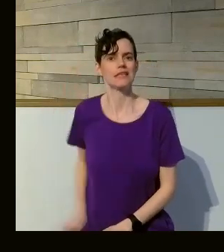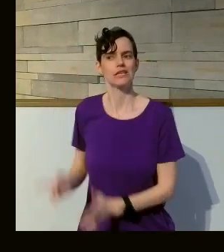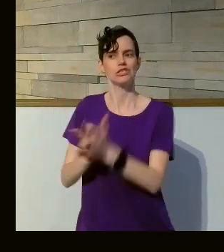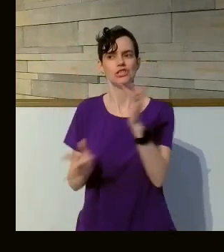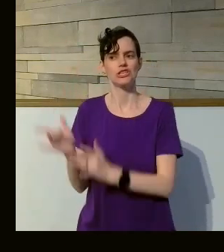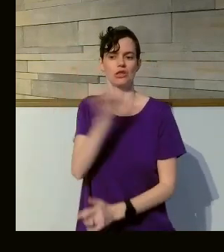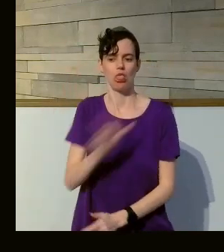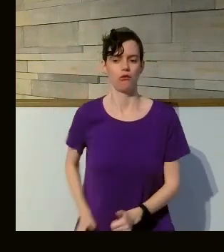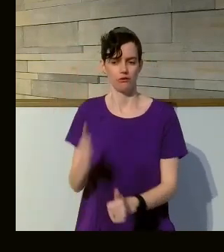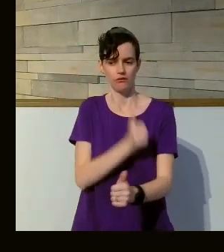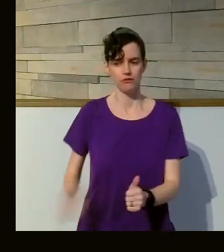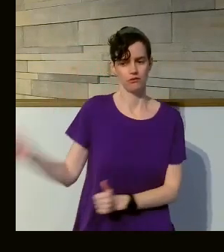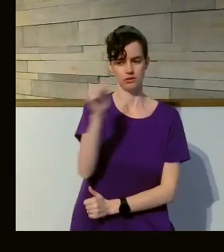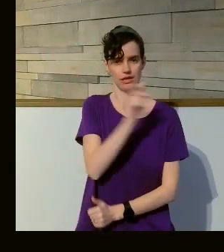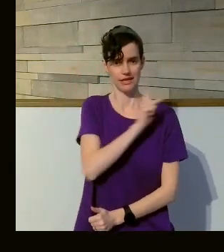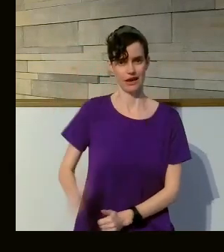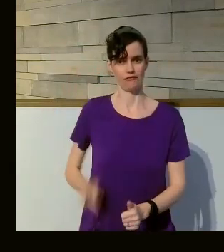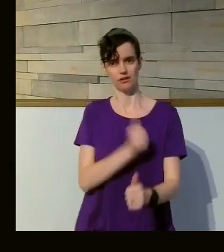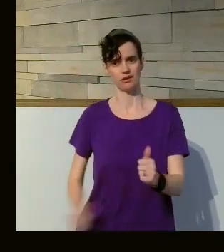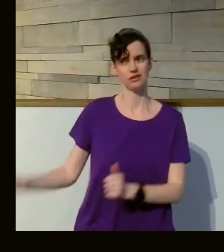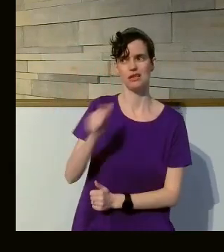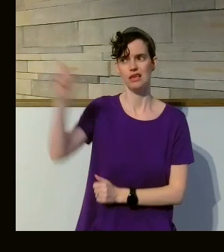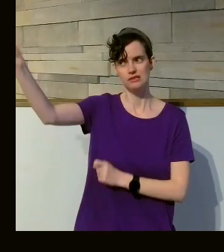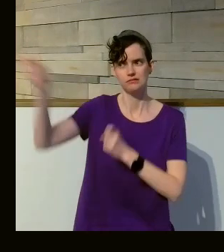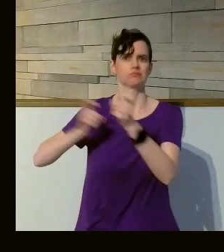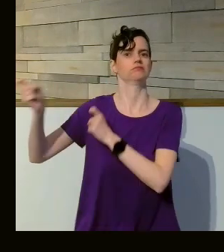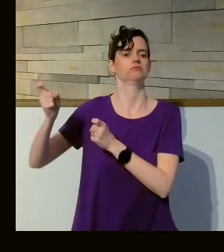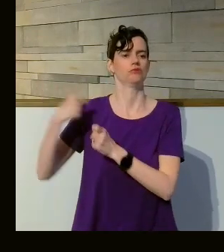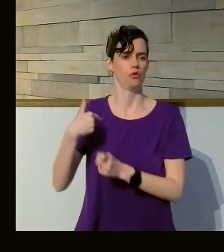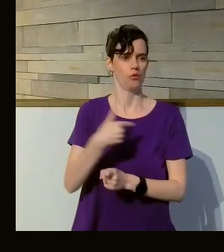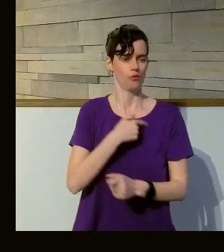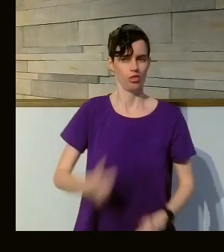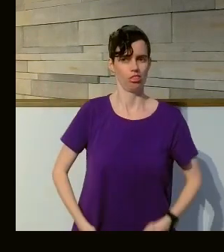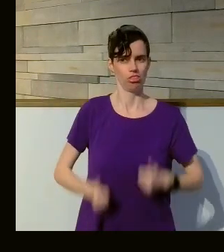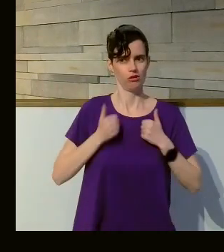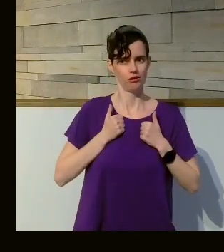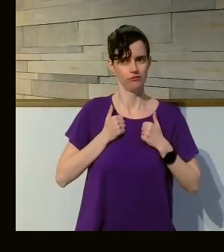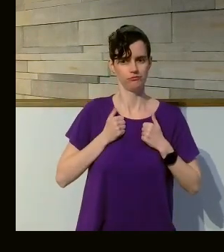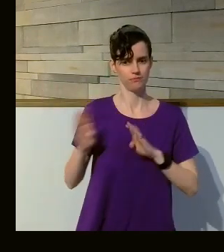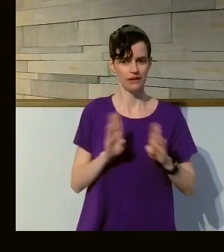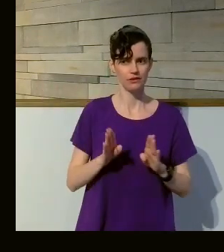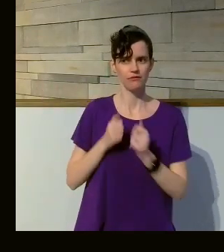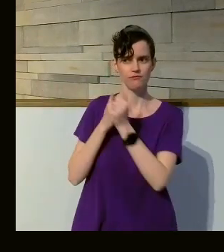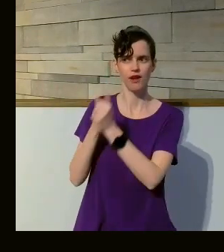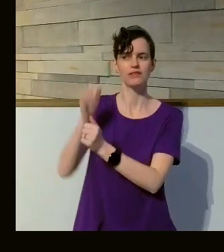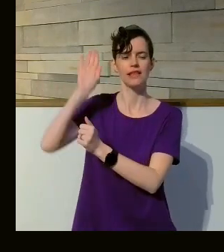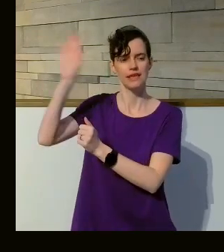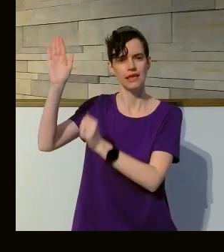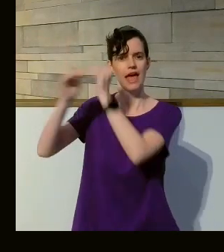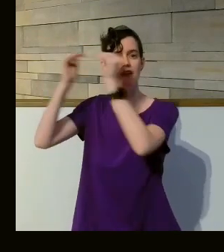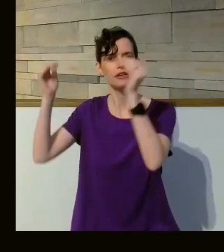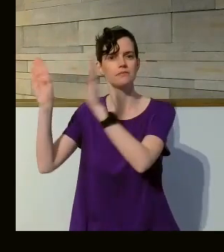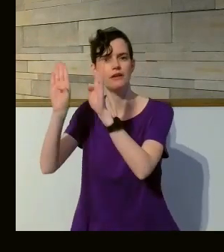Lord of lords. He's King of kings. That means He is in charge. And so we live an ethic that comes from above. We live